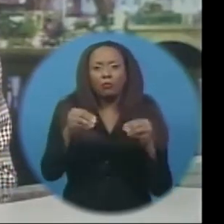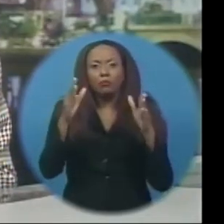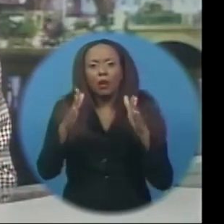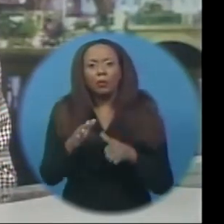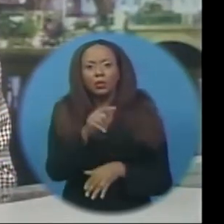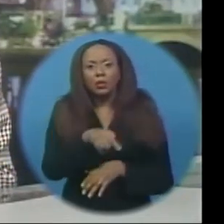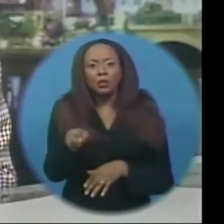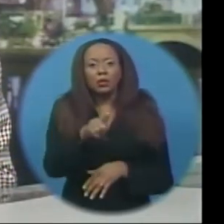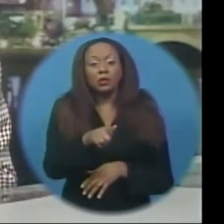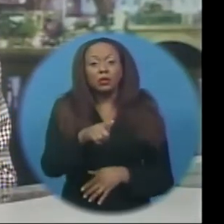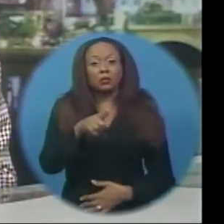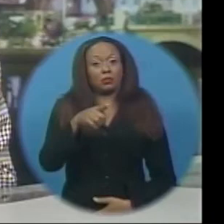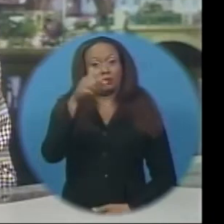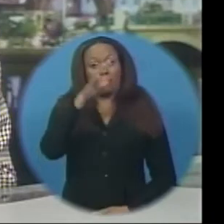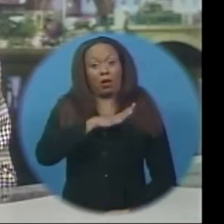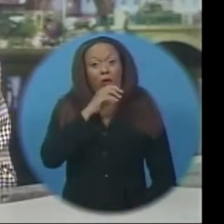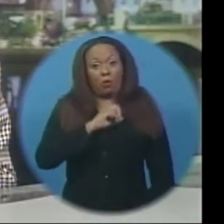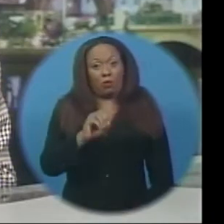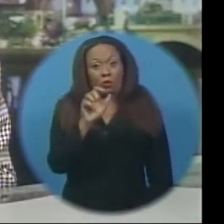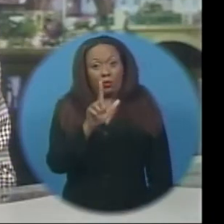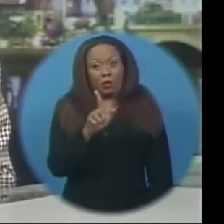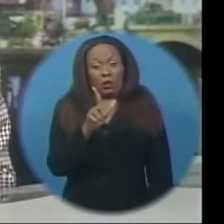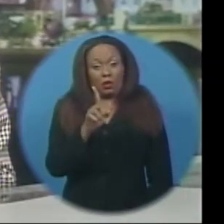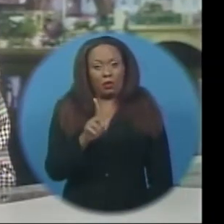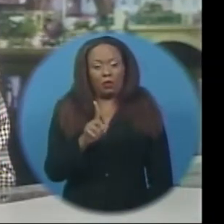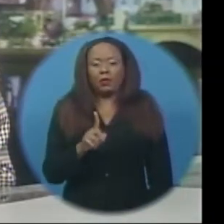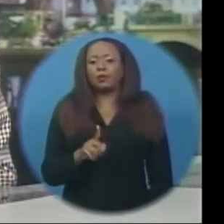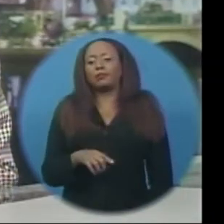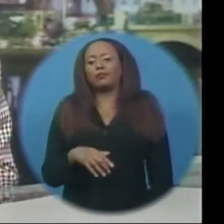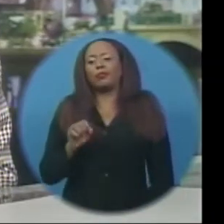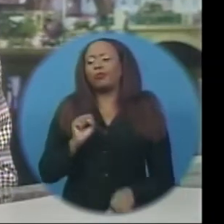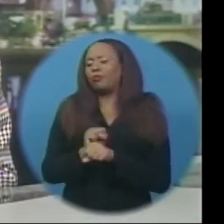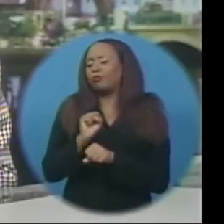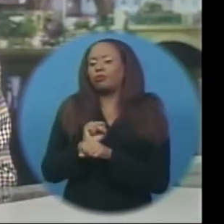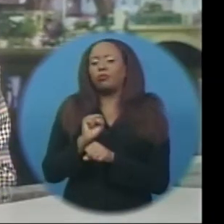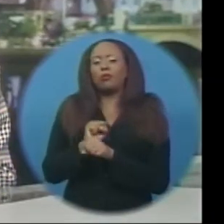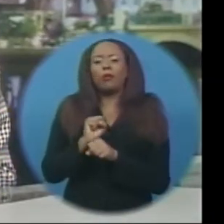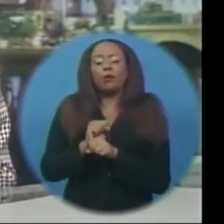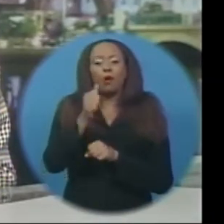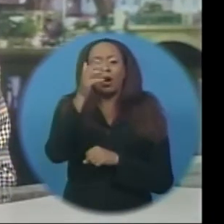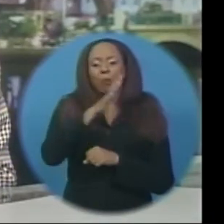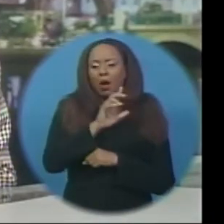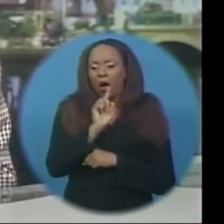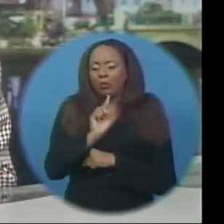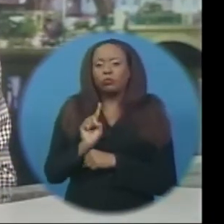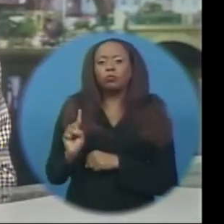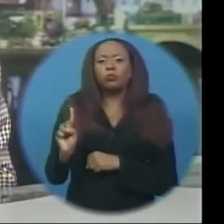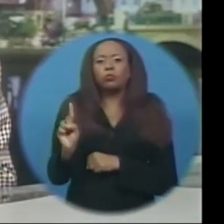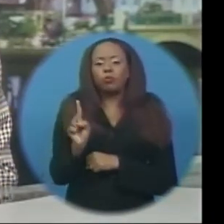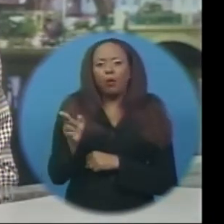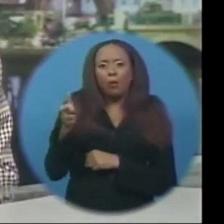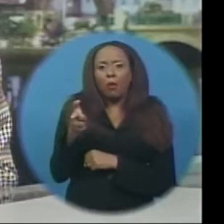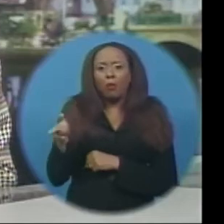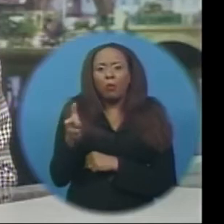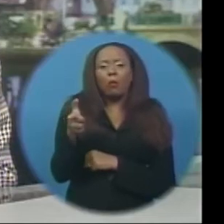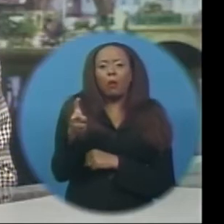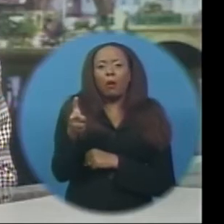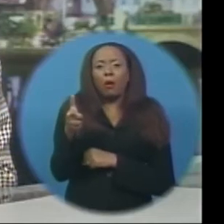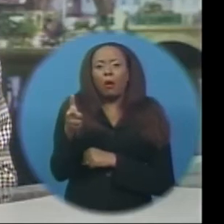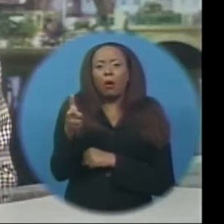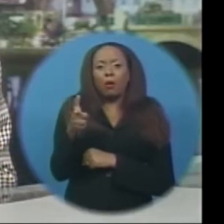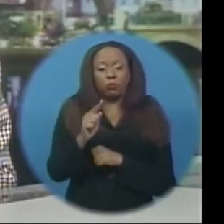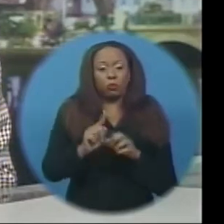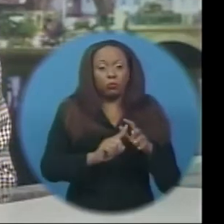21-year-old was on the job in the morning when he was approached by the gunman, who opened fire, hitting him several times. He was rushed